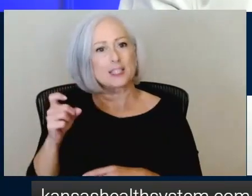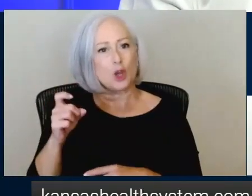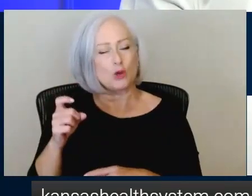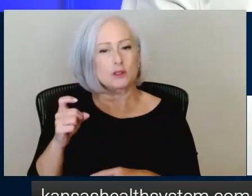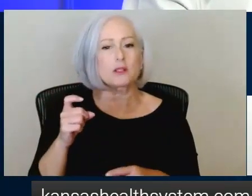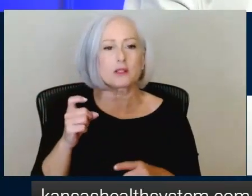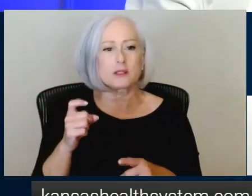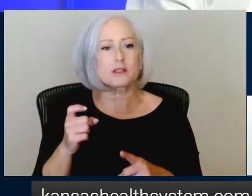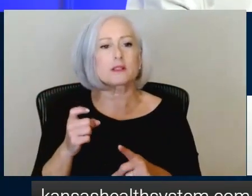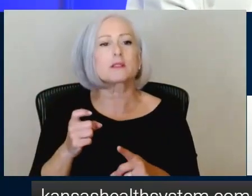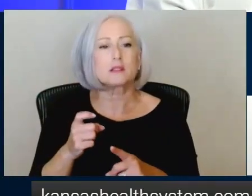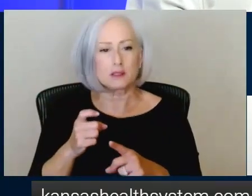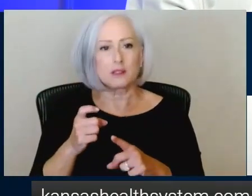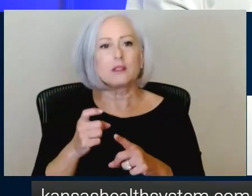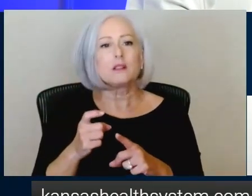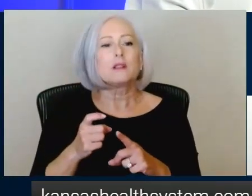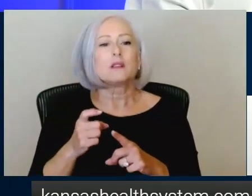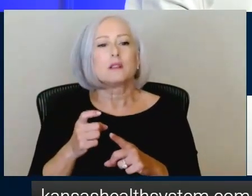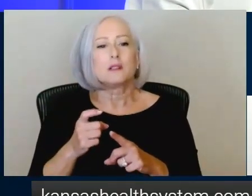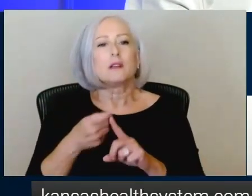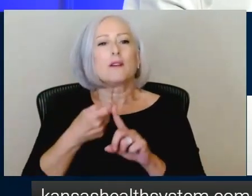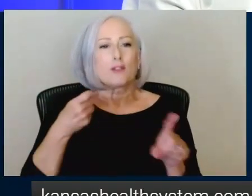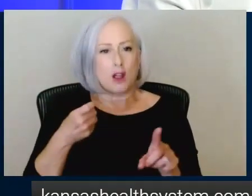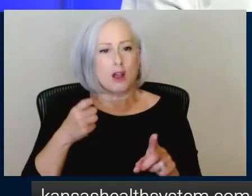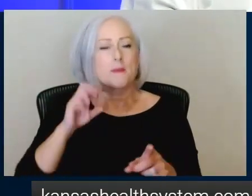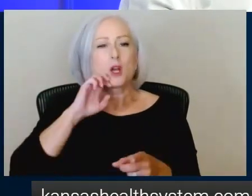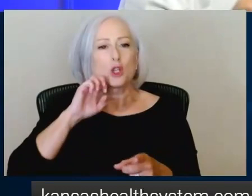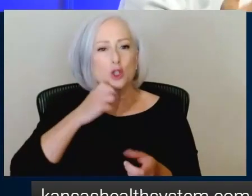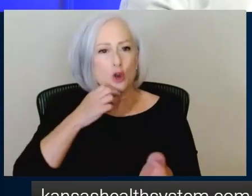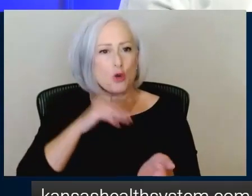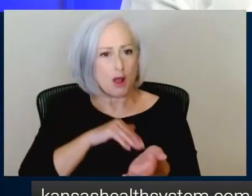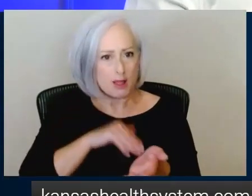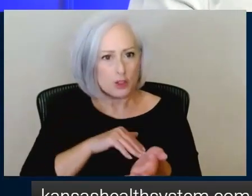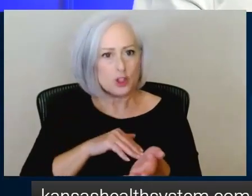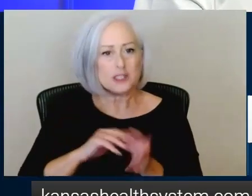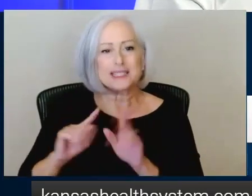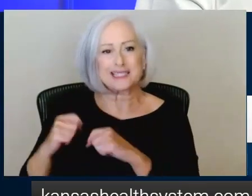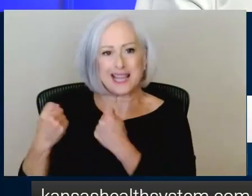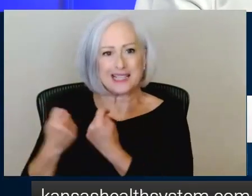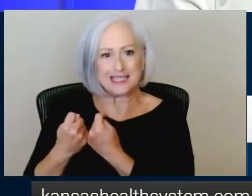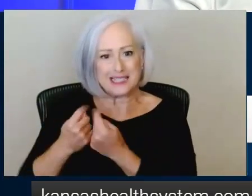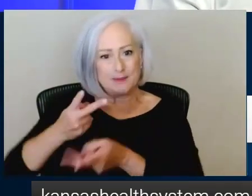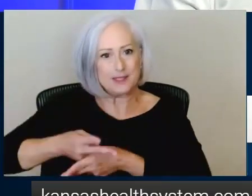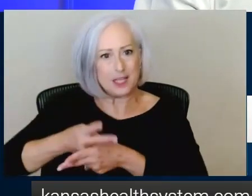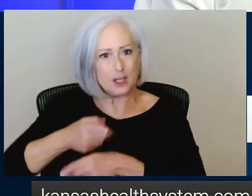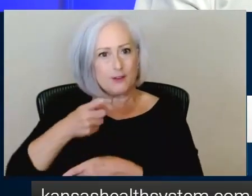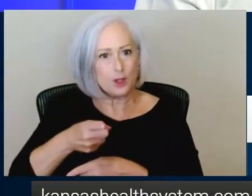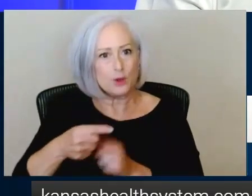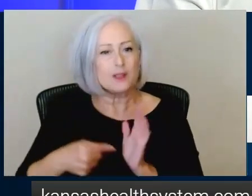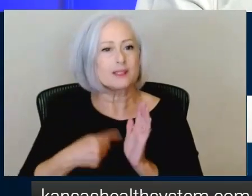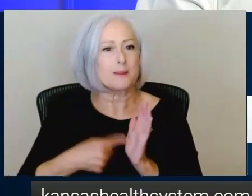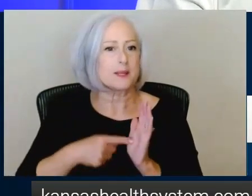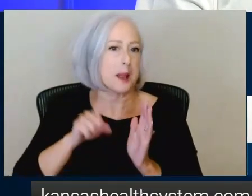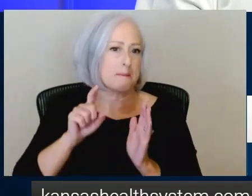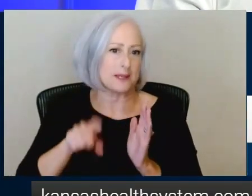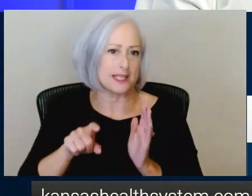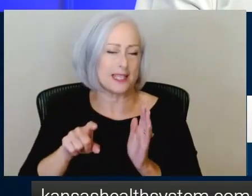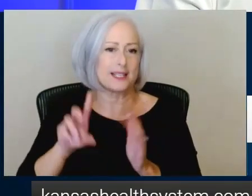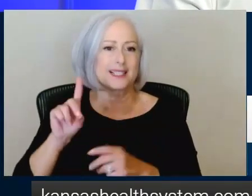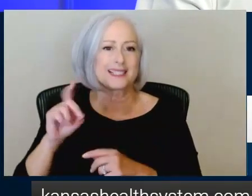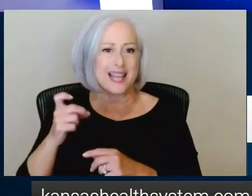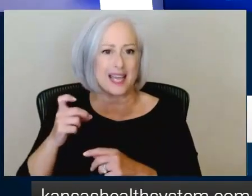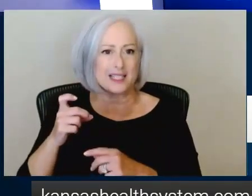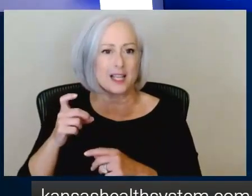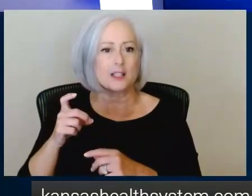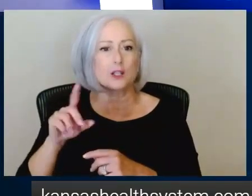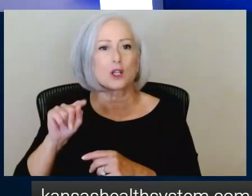the bedside by the neurologist and the team of folks who are taking care of you, sometimes with the help of a little diagnostic tool as well, like a CT or an